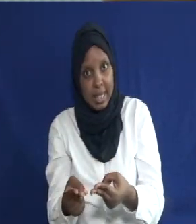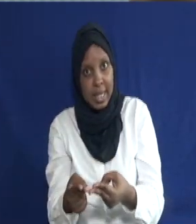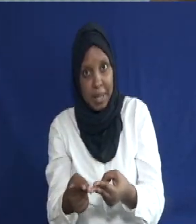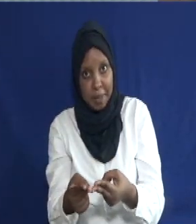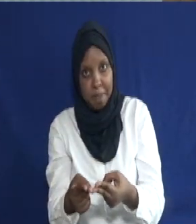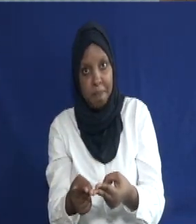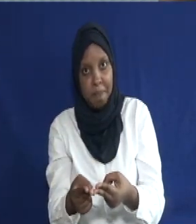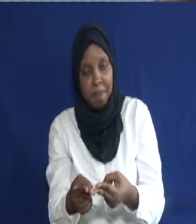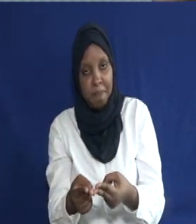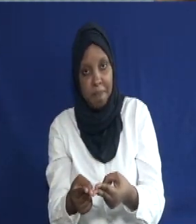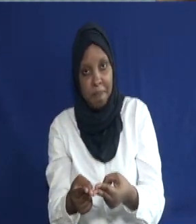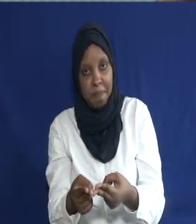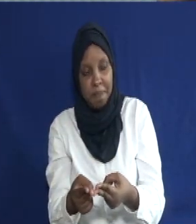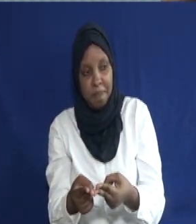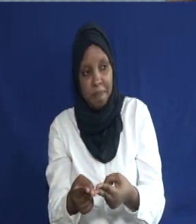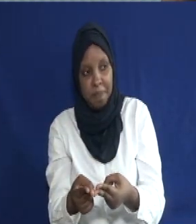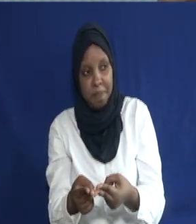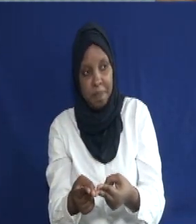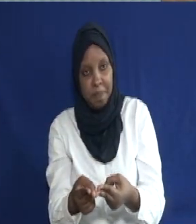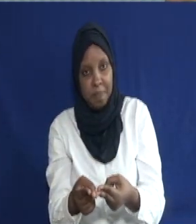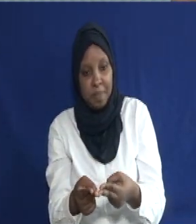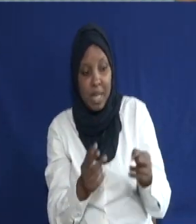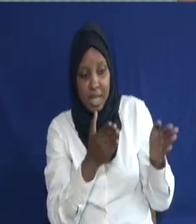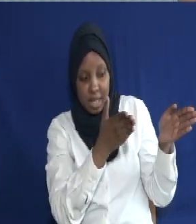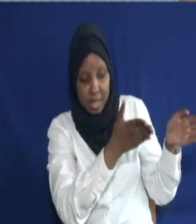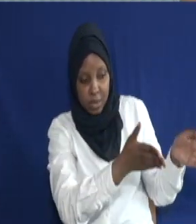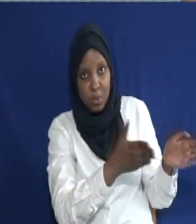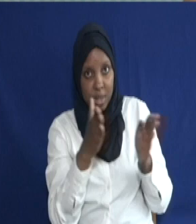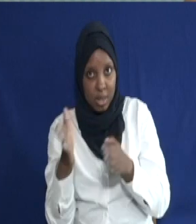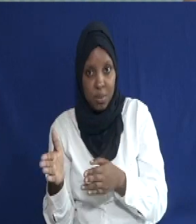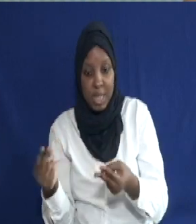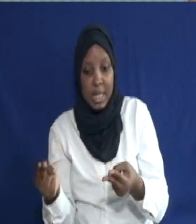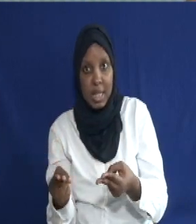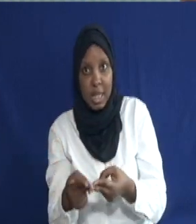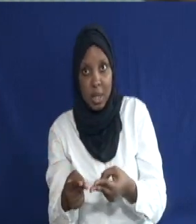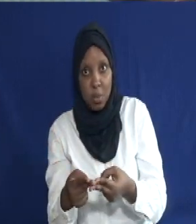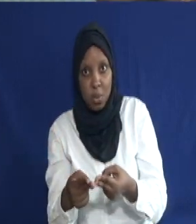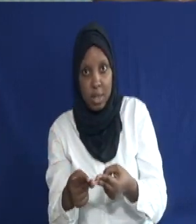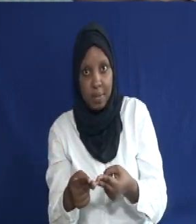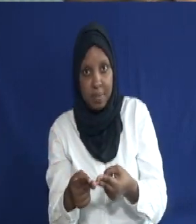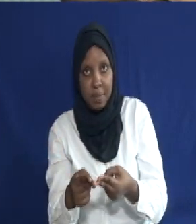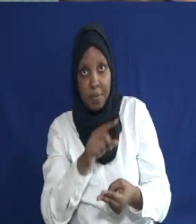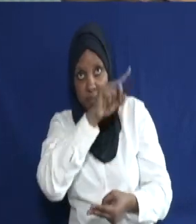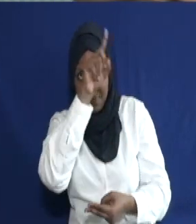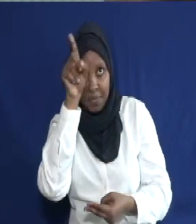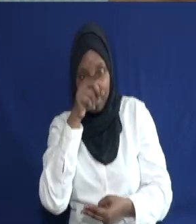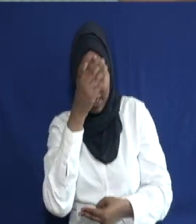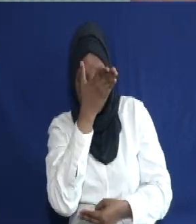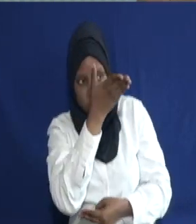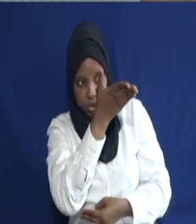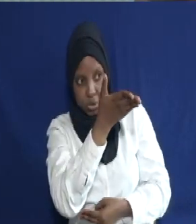hand side. Very good. This part should be equal to this part of the equation.